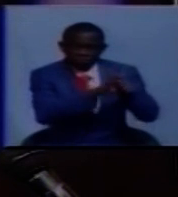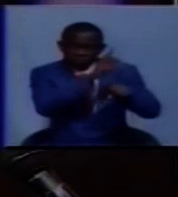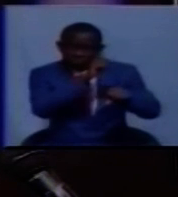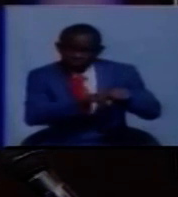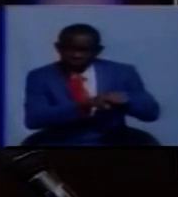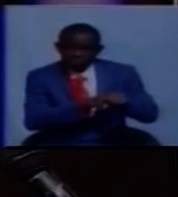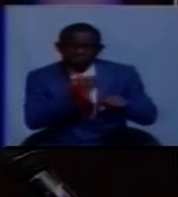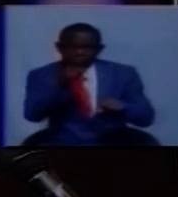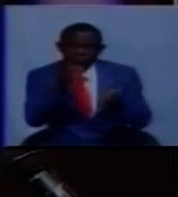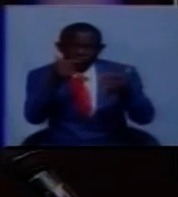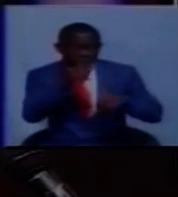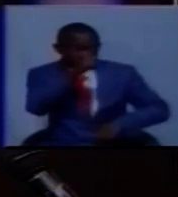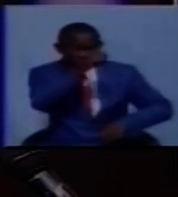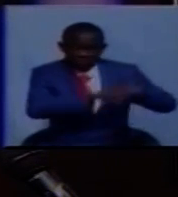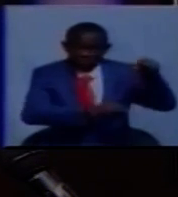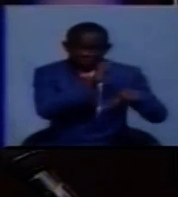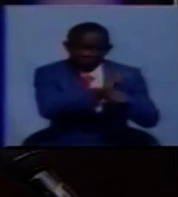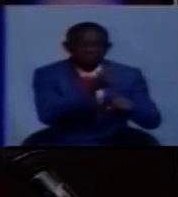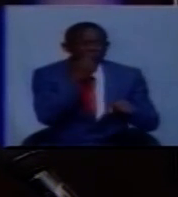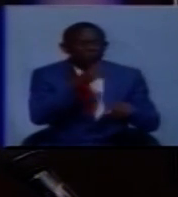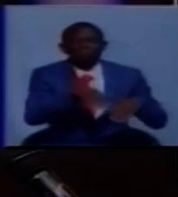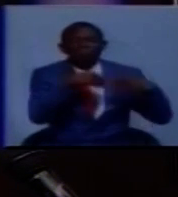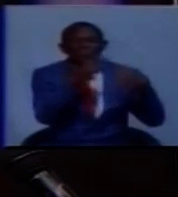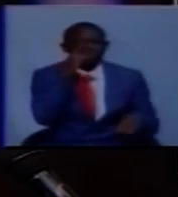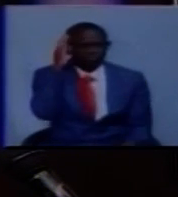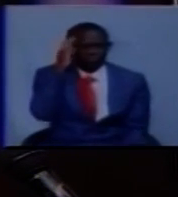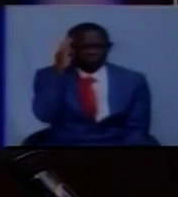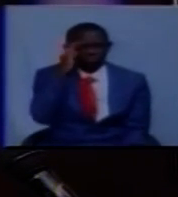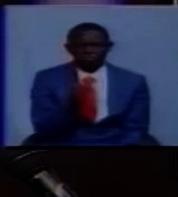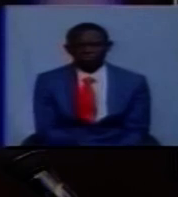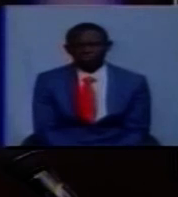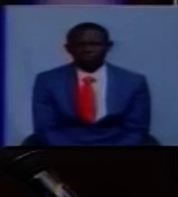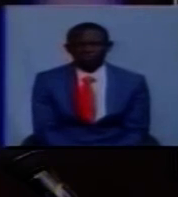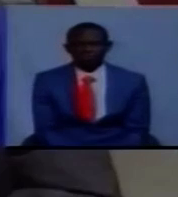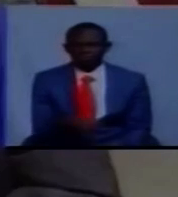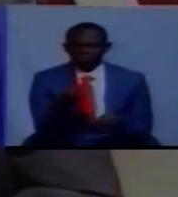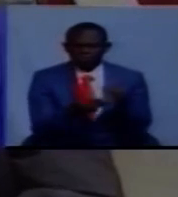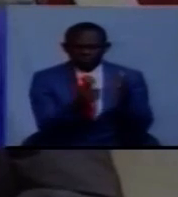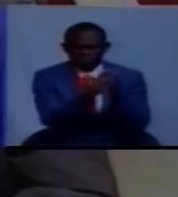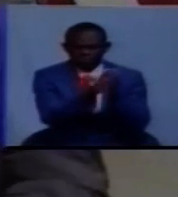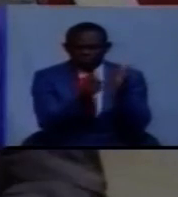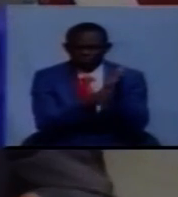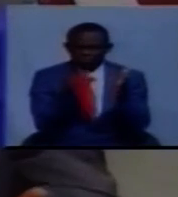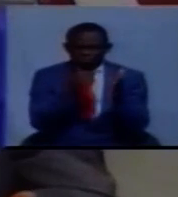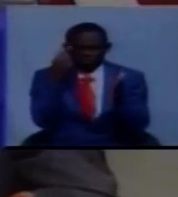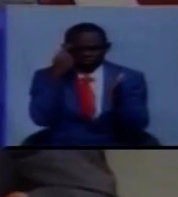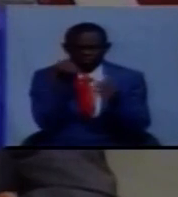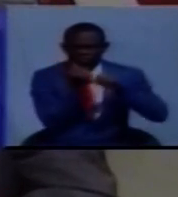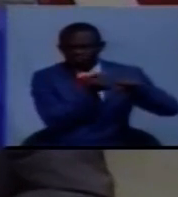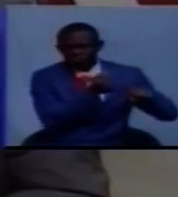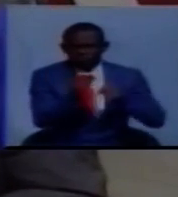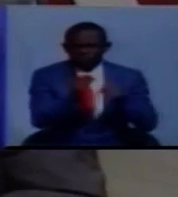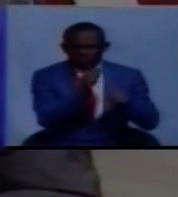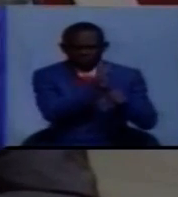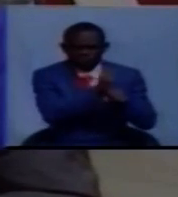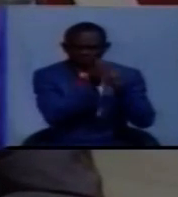them reasons. The other side. So this is basically meant to protect the person's right to employment. Exactly. But on the other side,